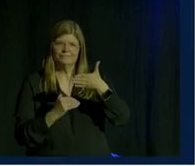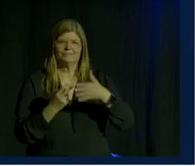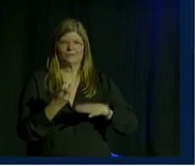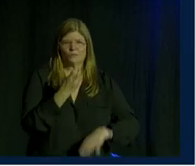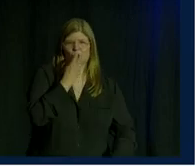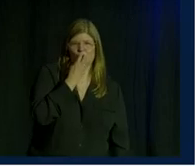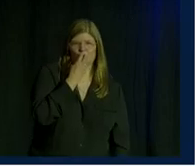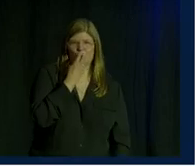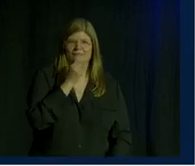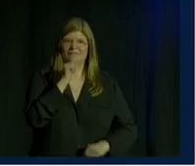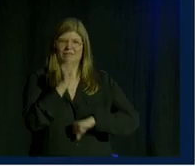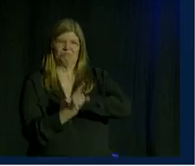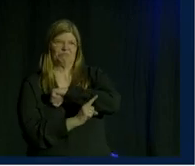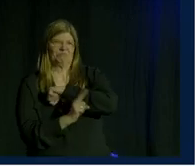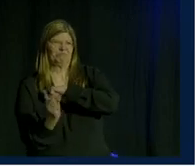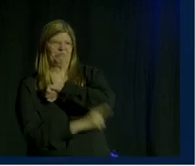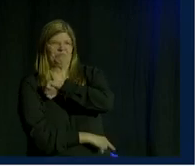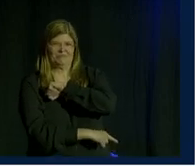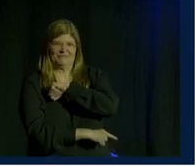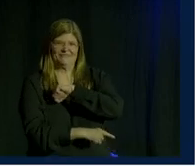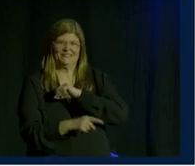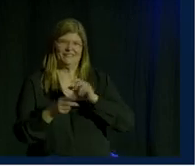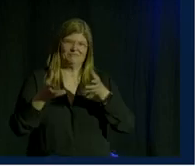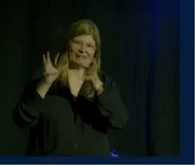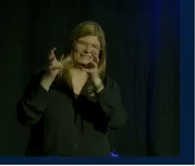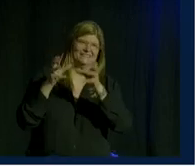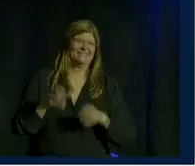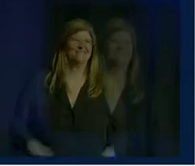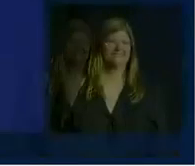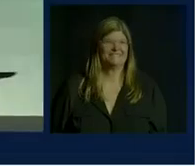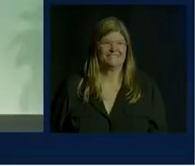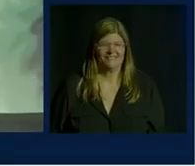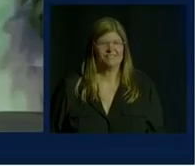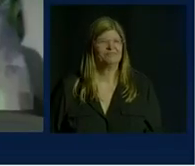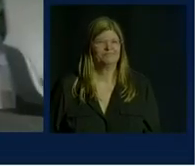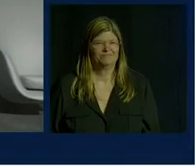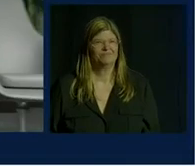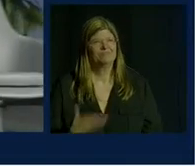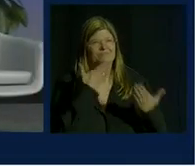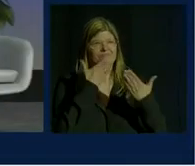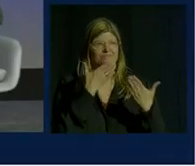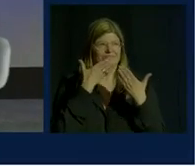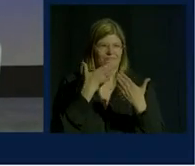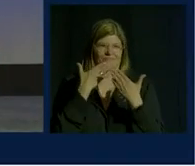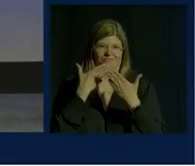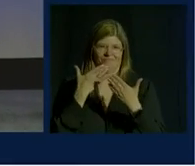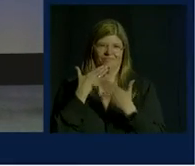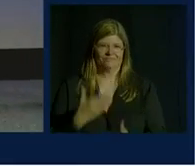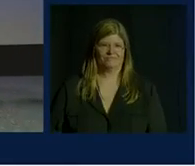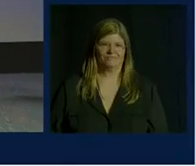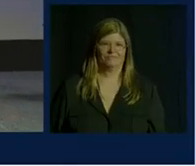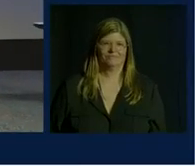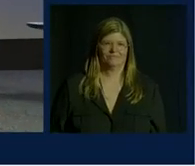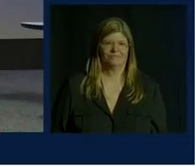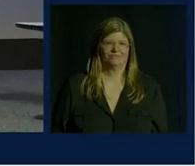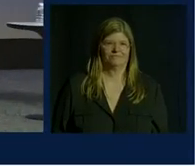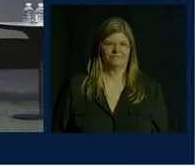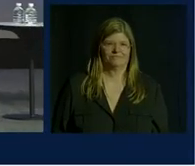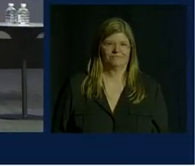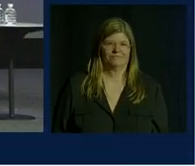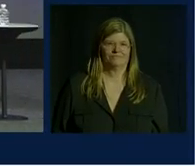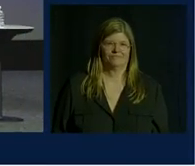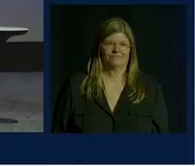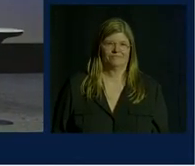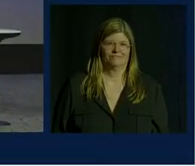March Madness. Thank you. Well, thank you, Will. Will, you got to come back over here for a sec. Will, come here for a sec.